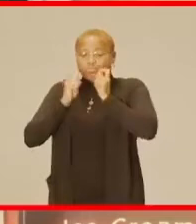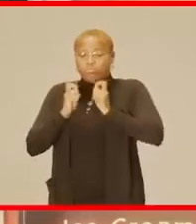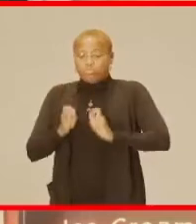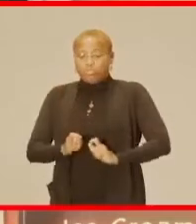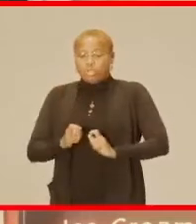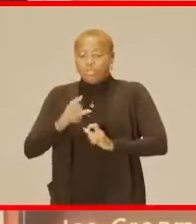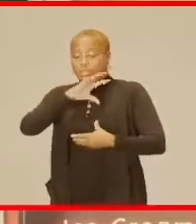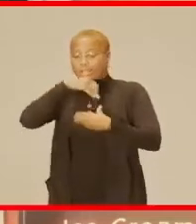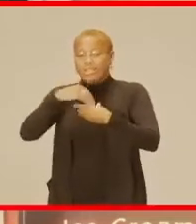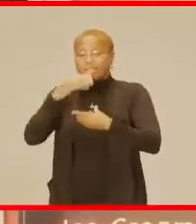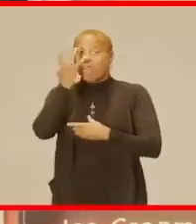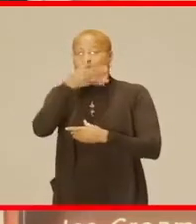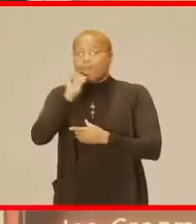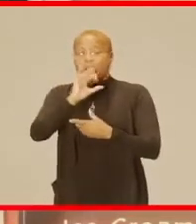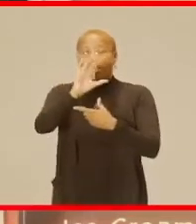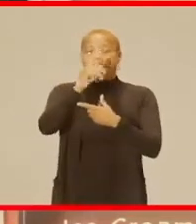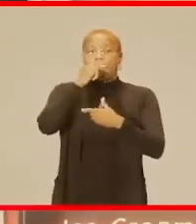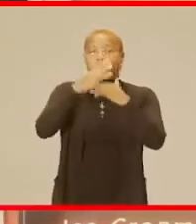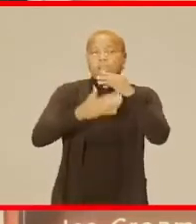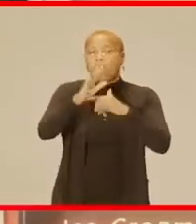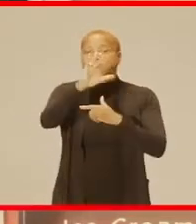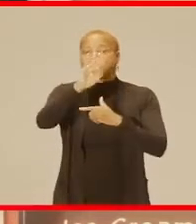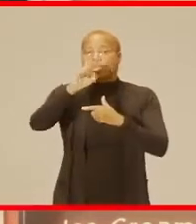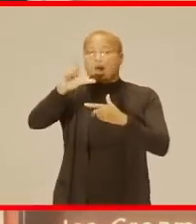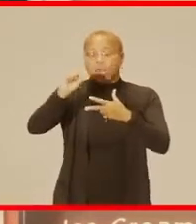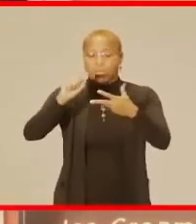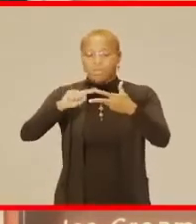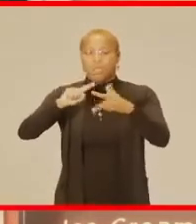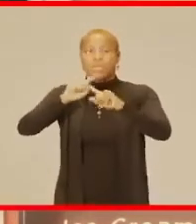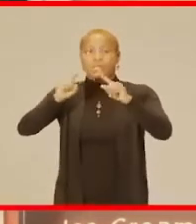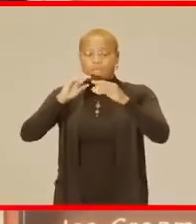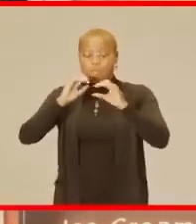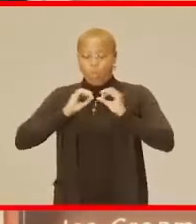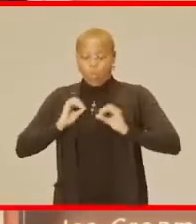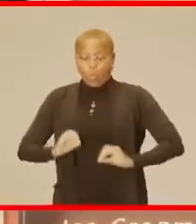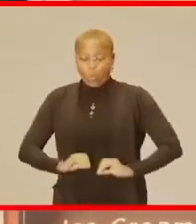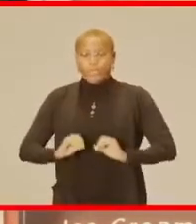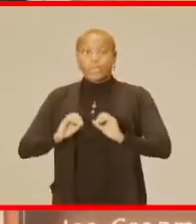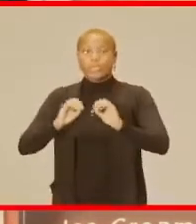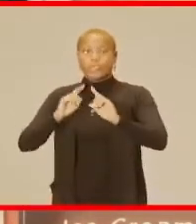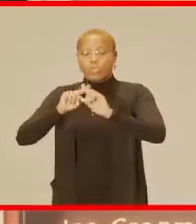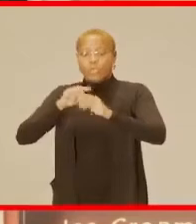blood cells, different organs, and different parts of the body,